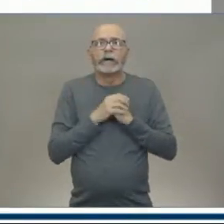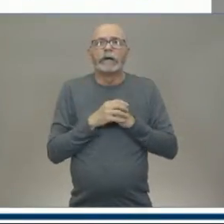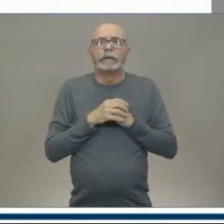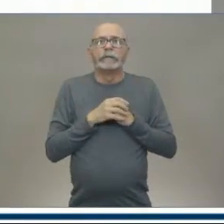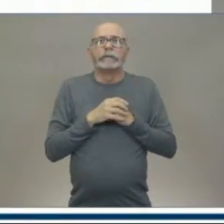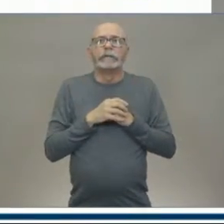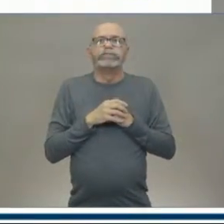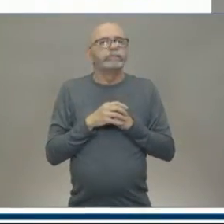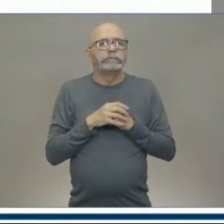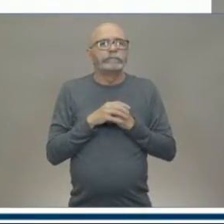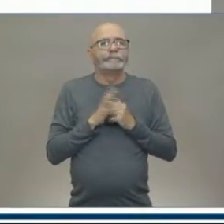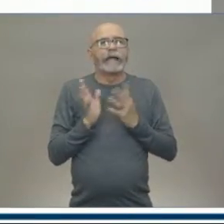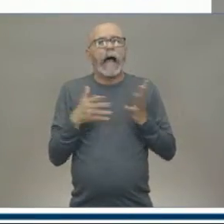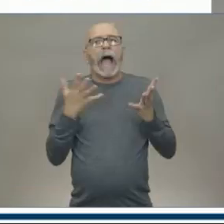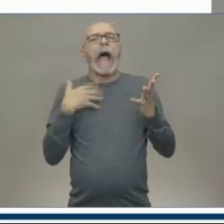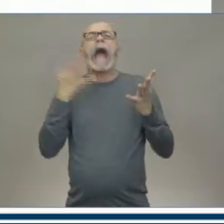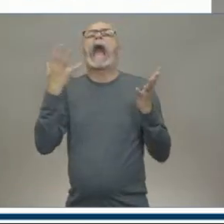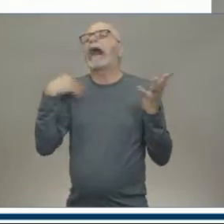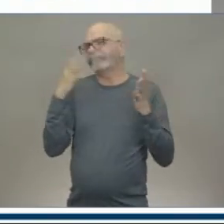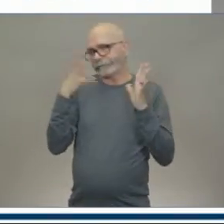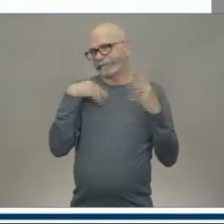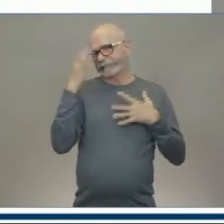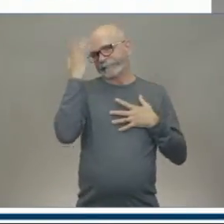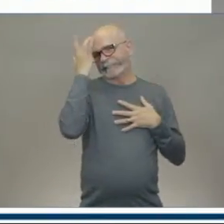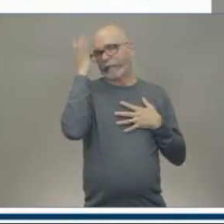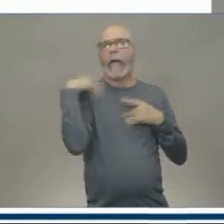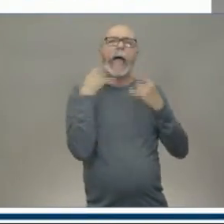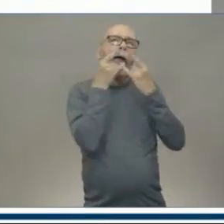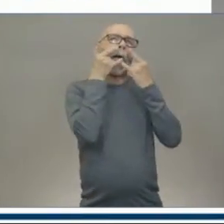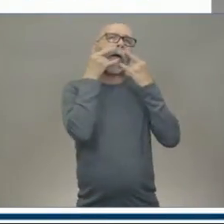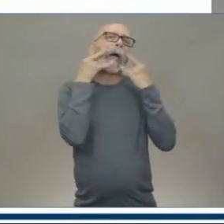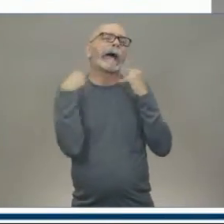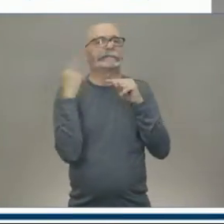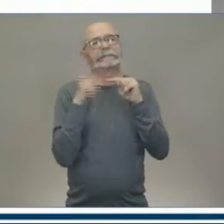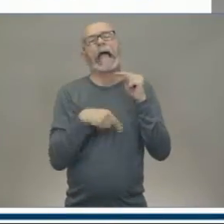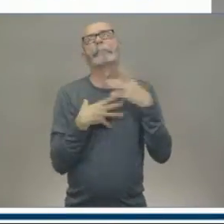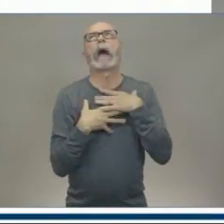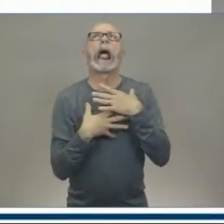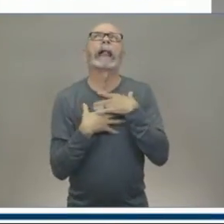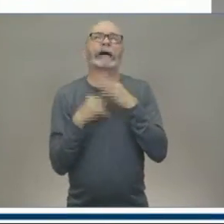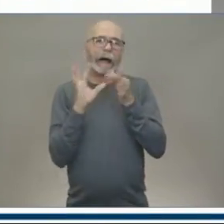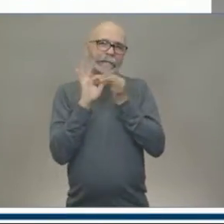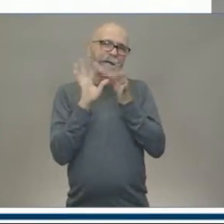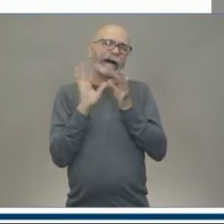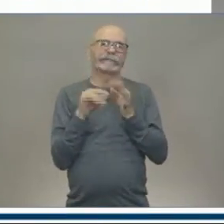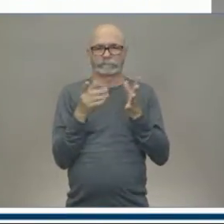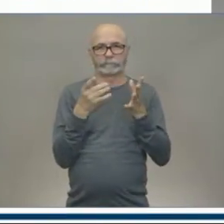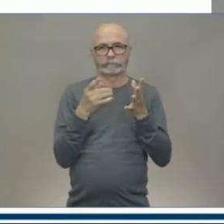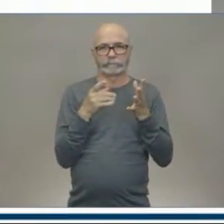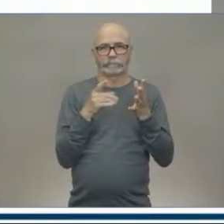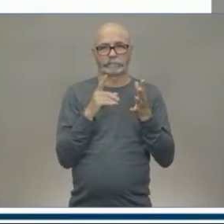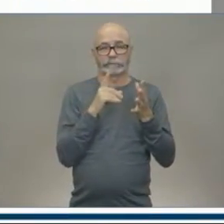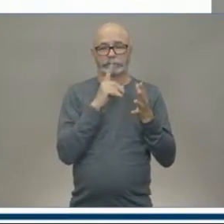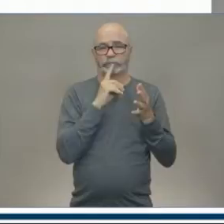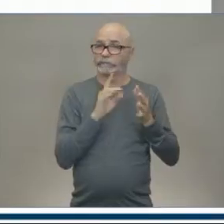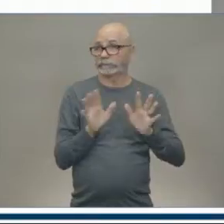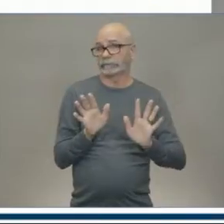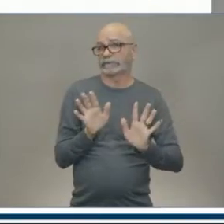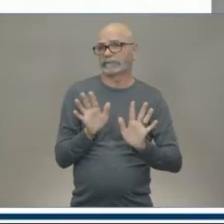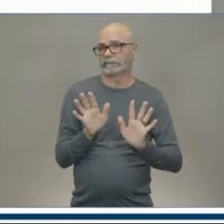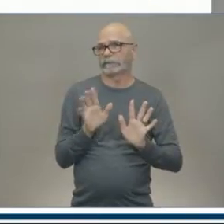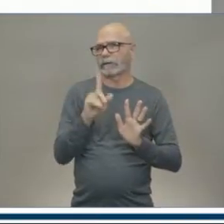to not wear a mask or not wearing a mask properly. That's another protection. Shopping's okay, but be thoughtful about how much you